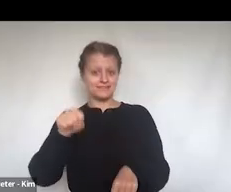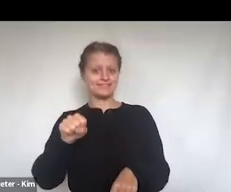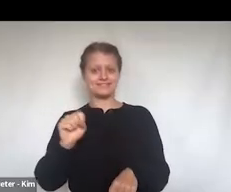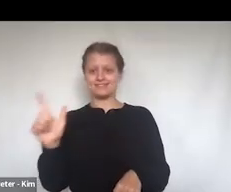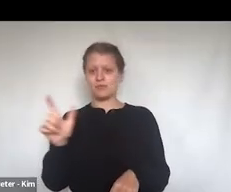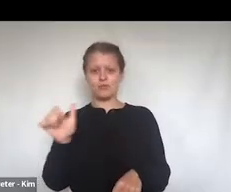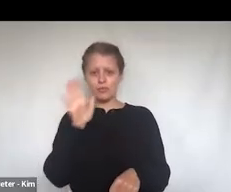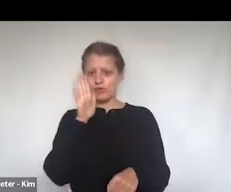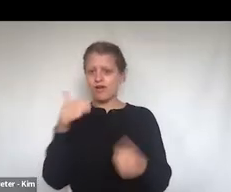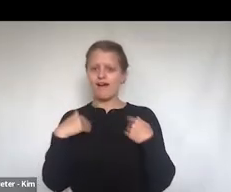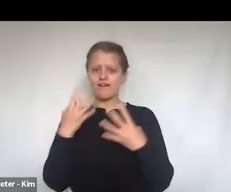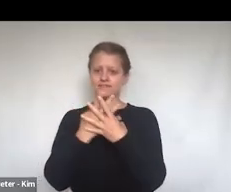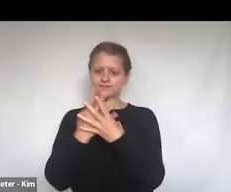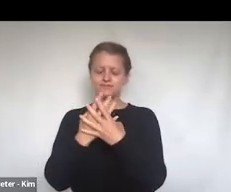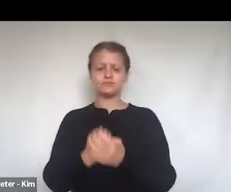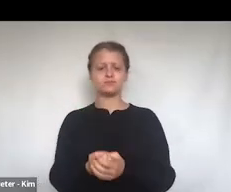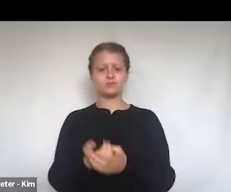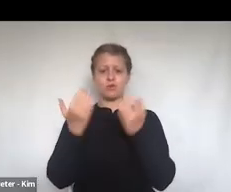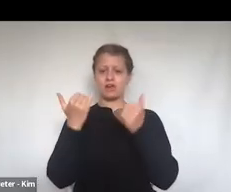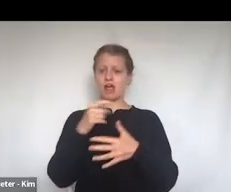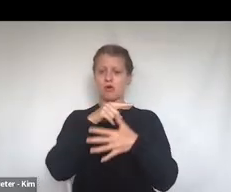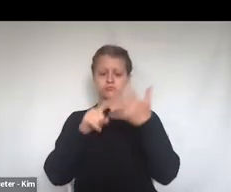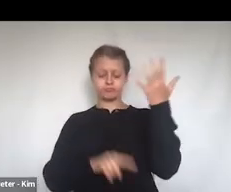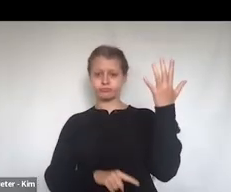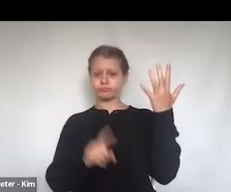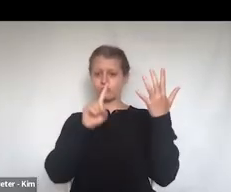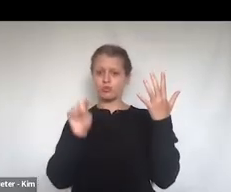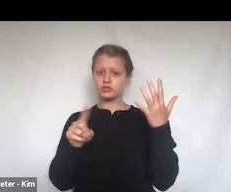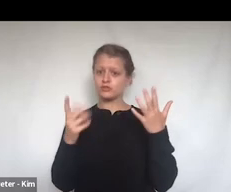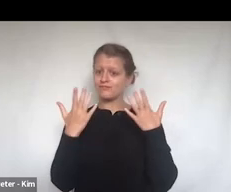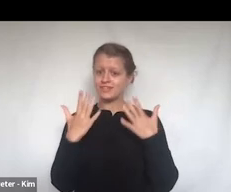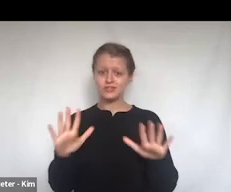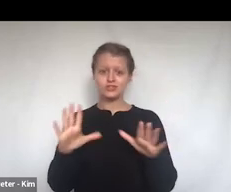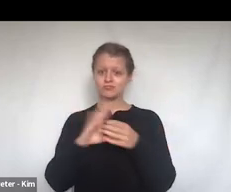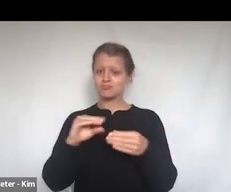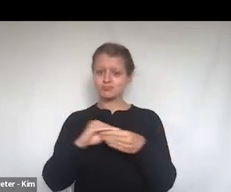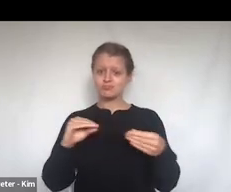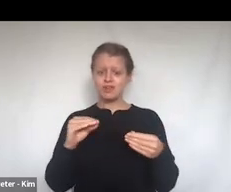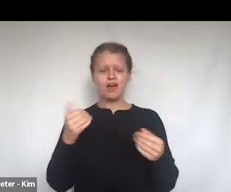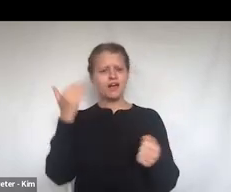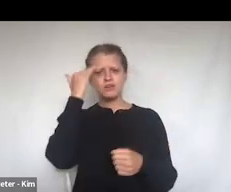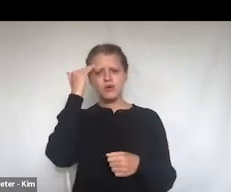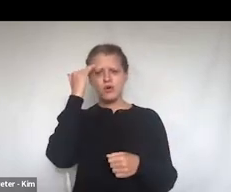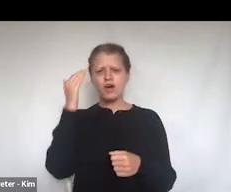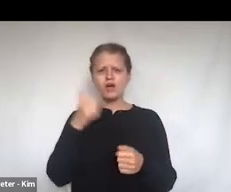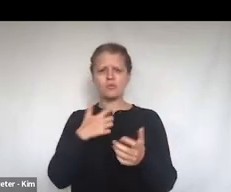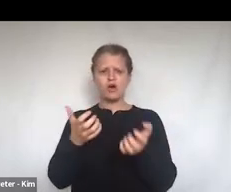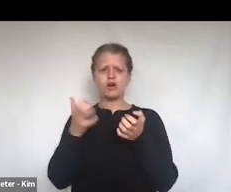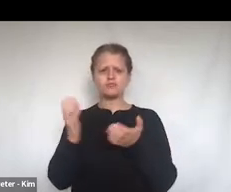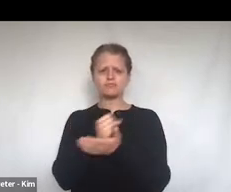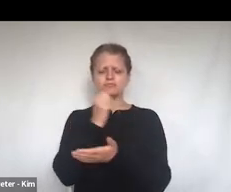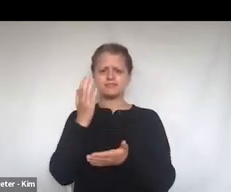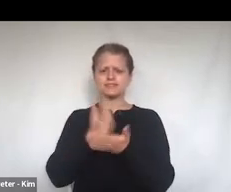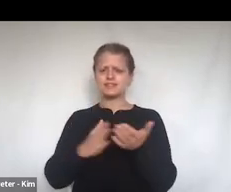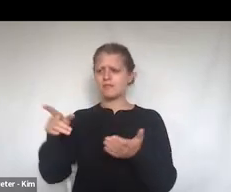So that's all the questions that I had prepared. And I know we want to take some audience questions. I haven't seen any come